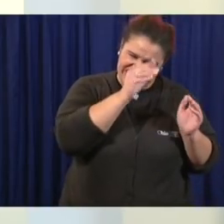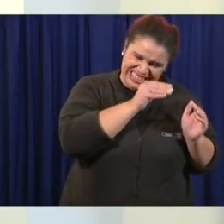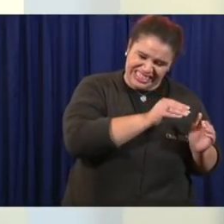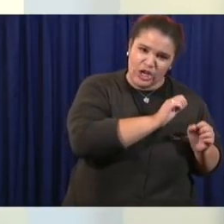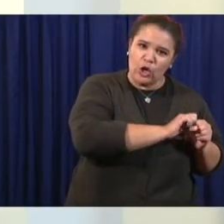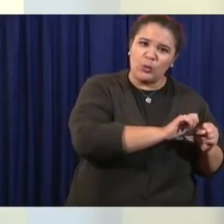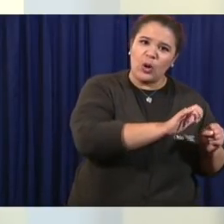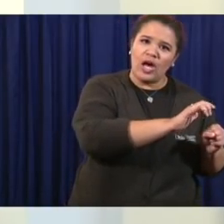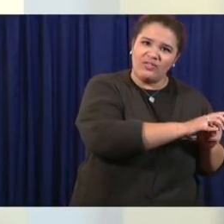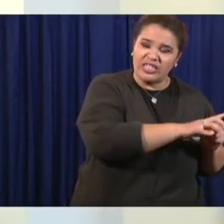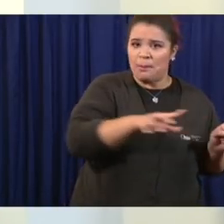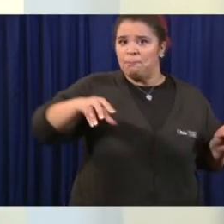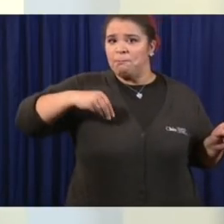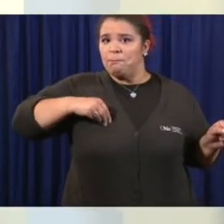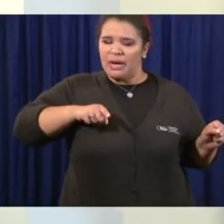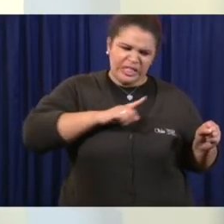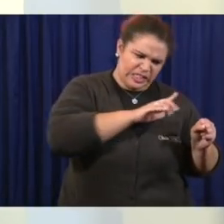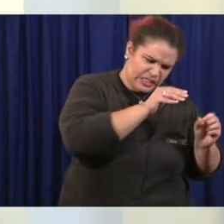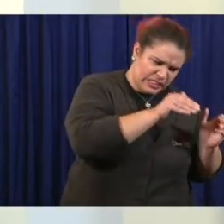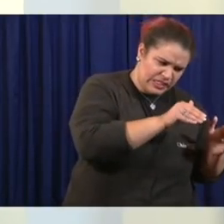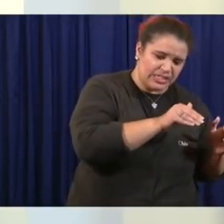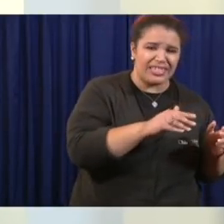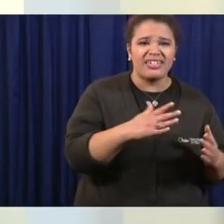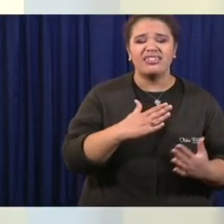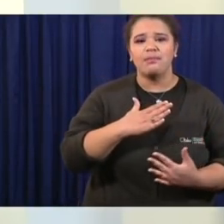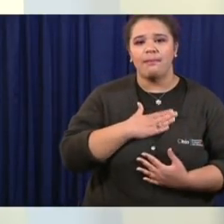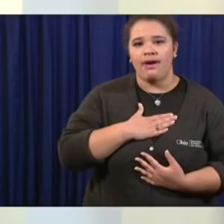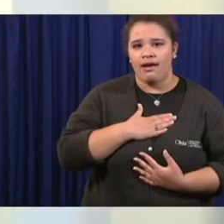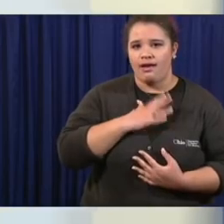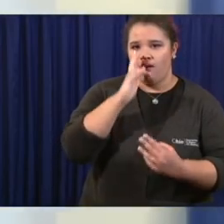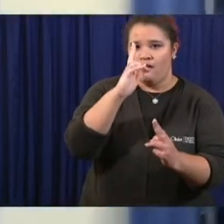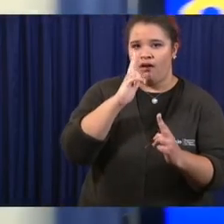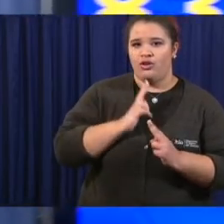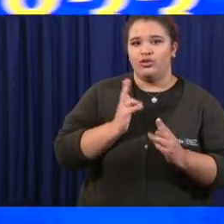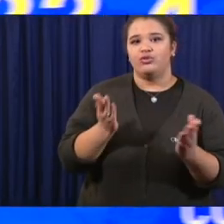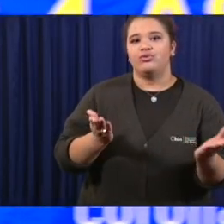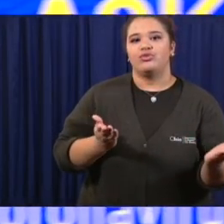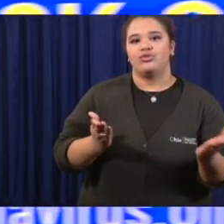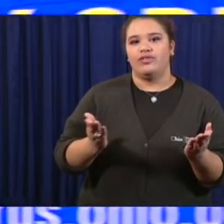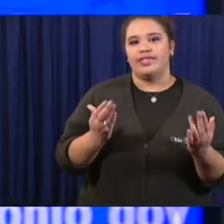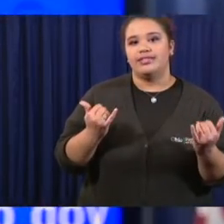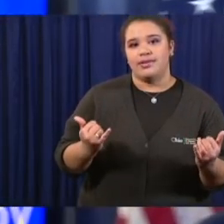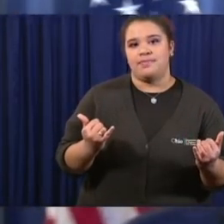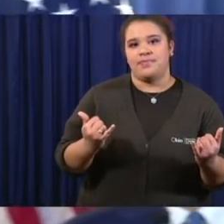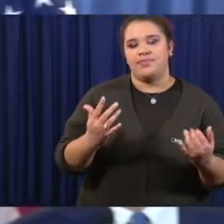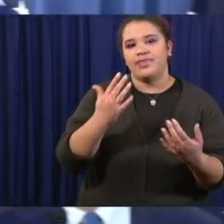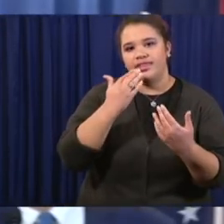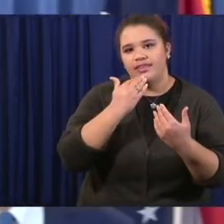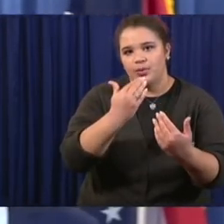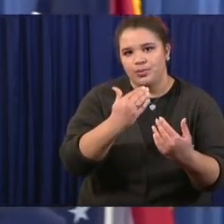again, it's just an honor to serve at this time. Thank you.